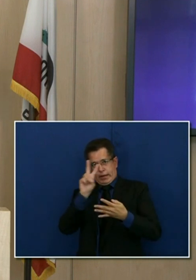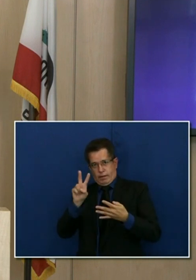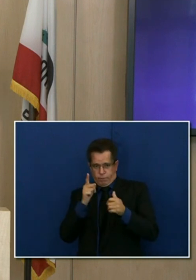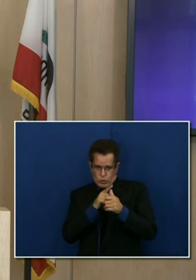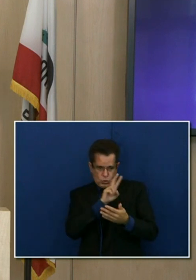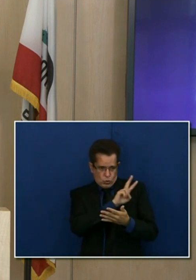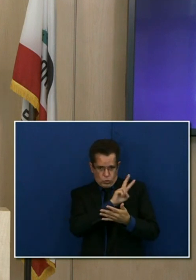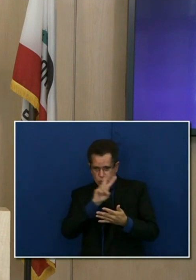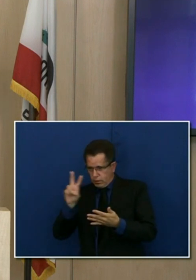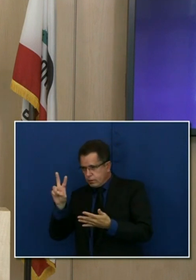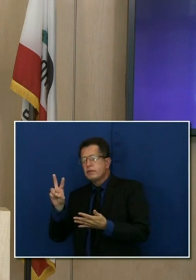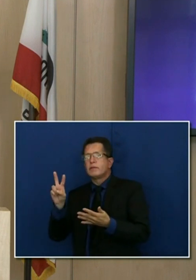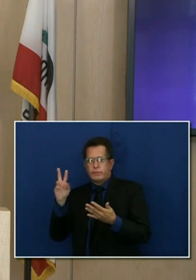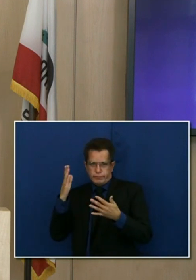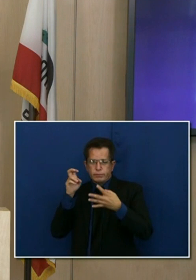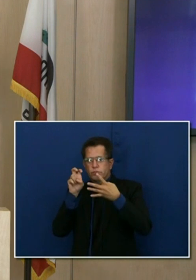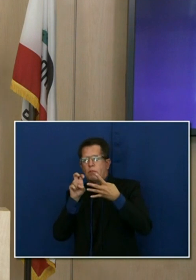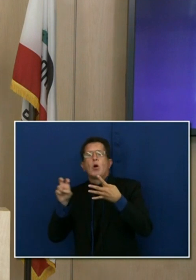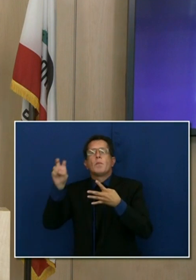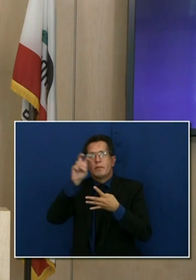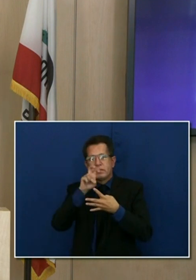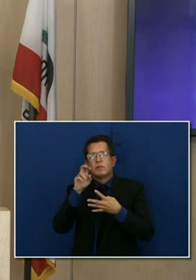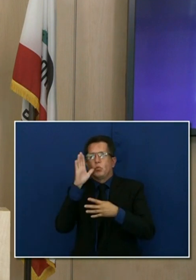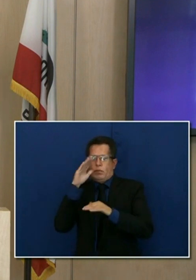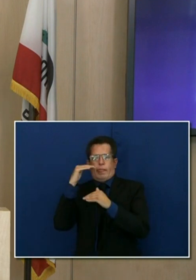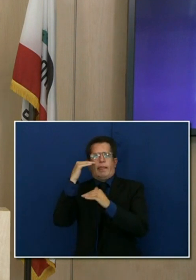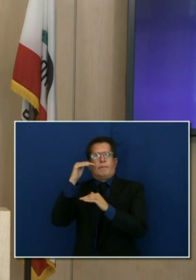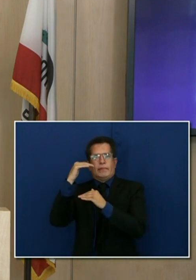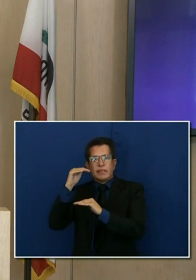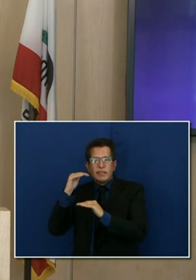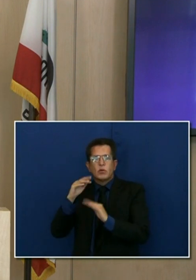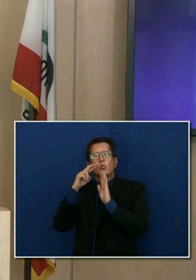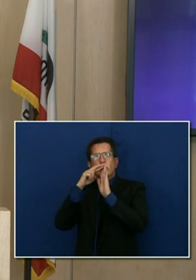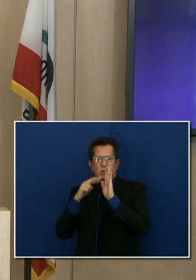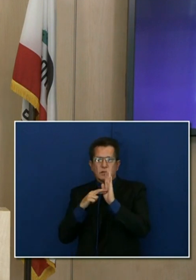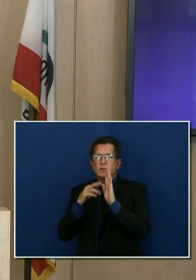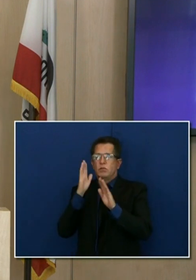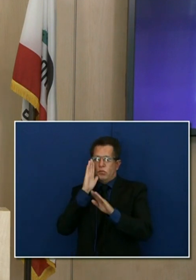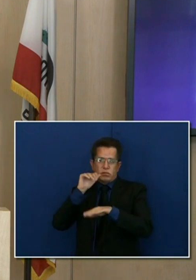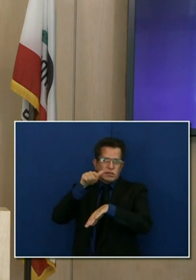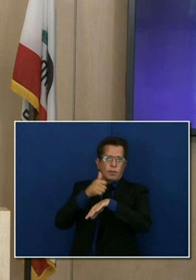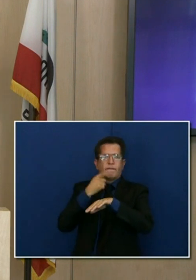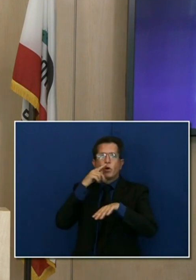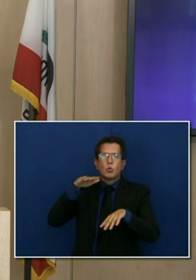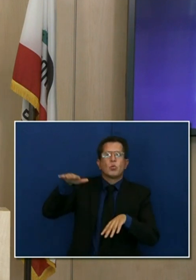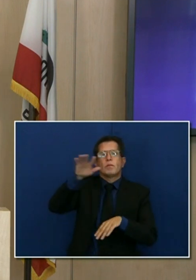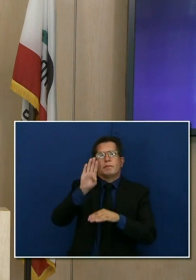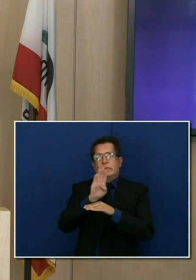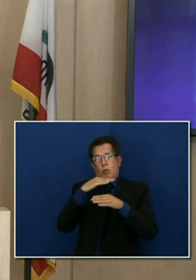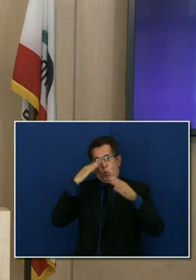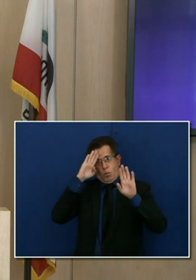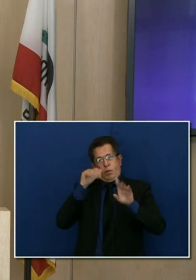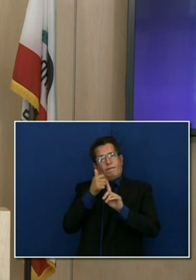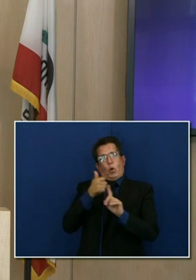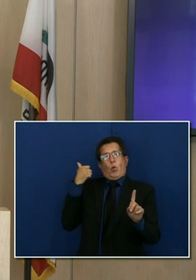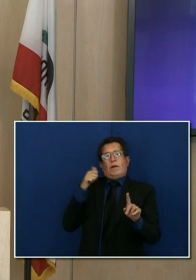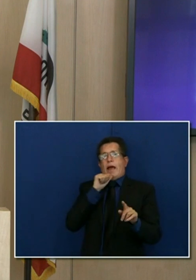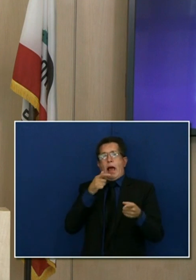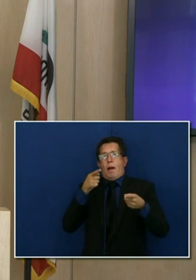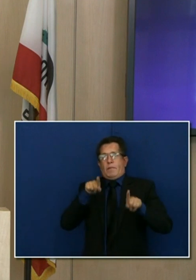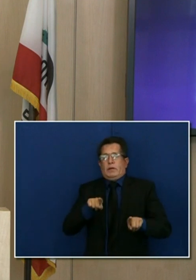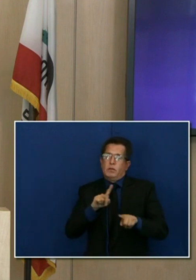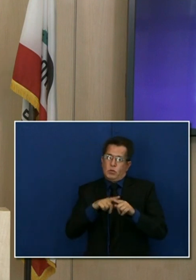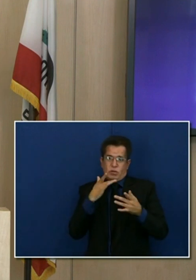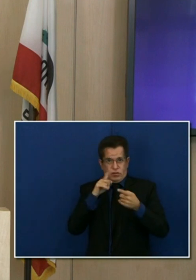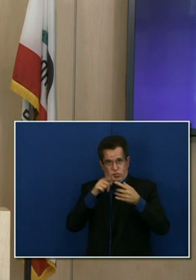before any of the limitations around indoor operations are reinstated. We certainly hope that we avoid that. We'll have to wait until next week